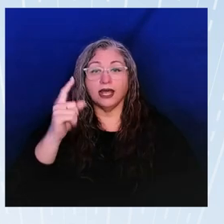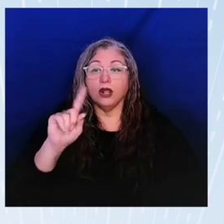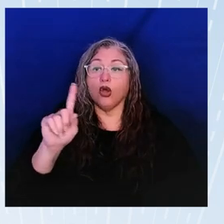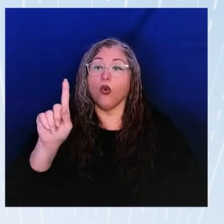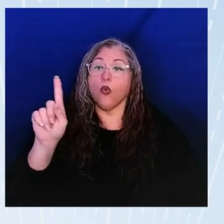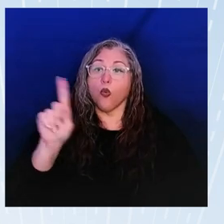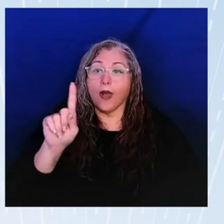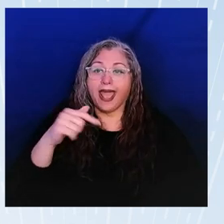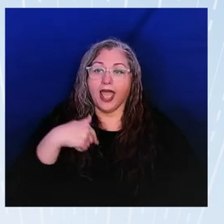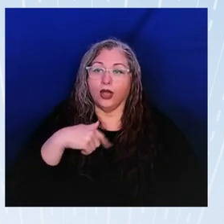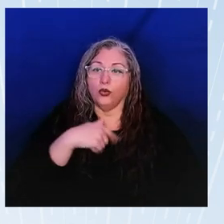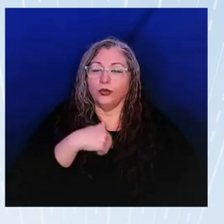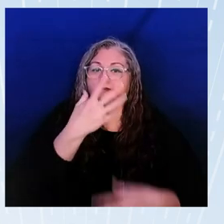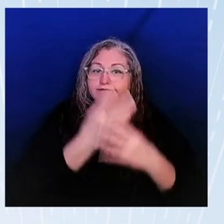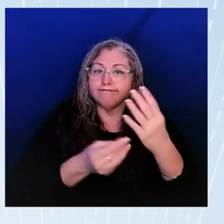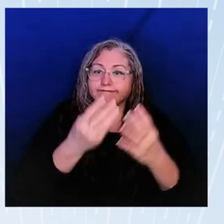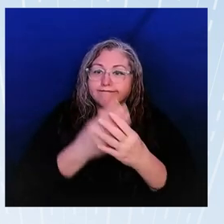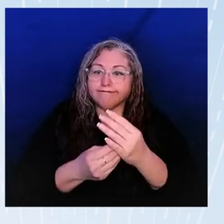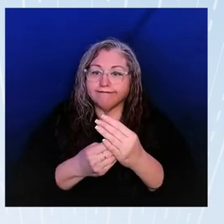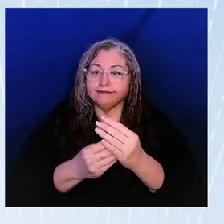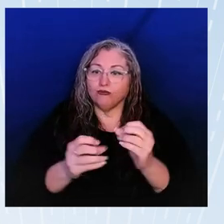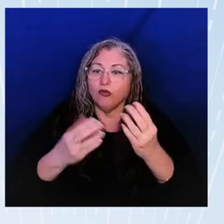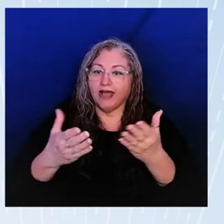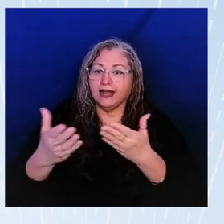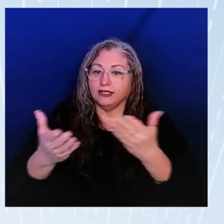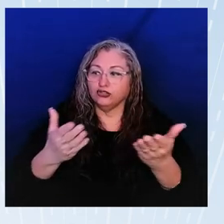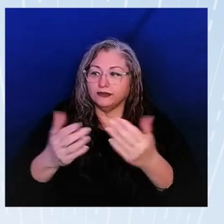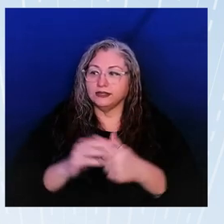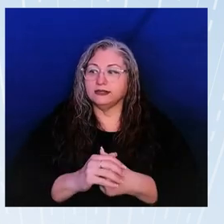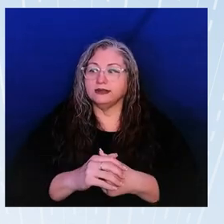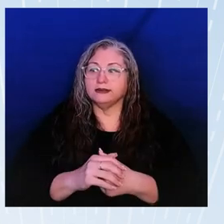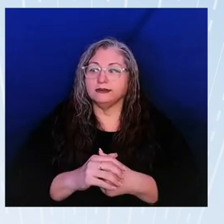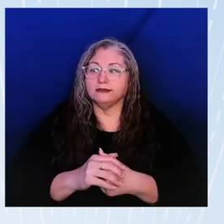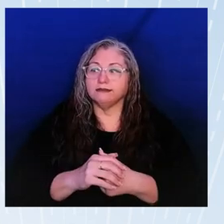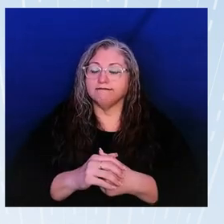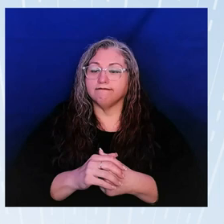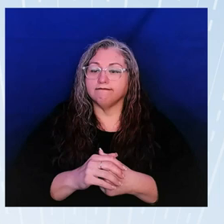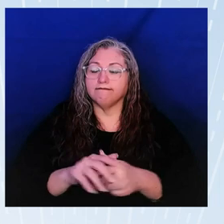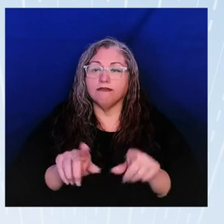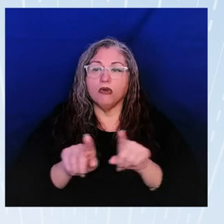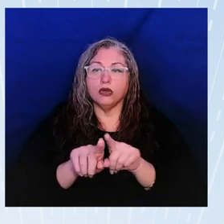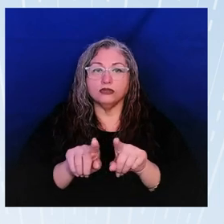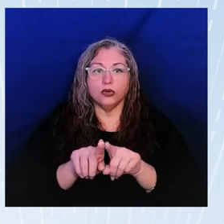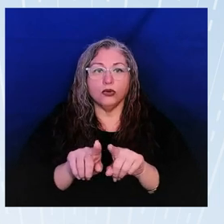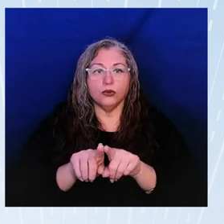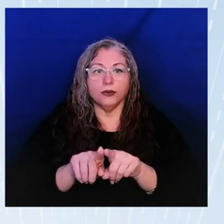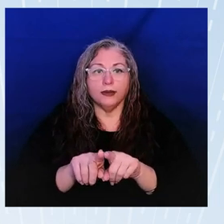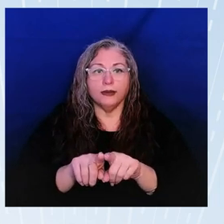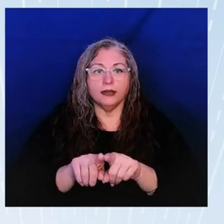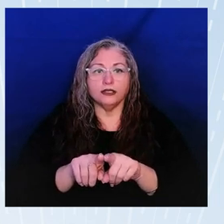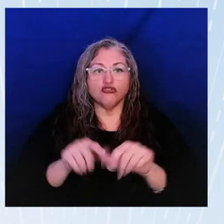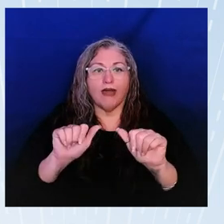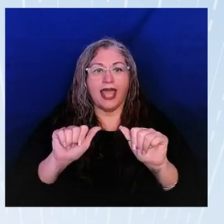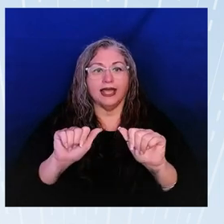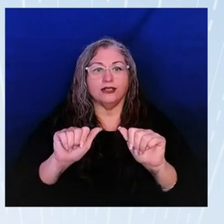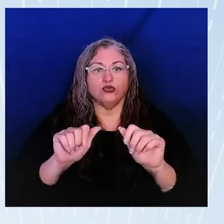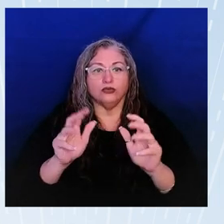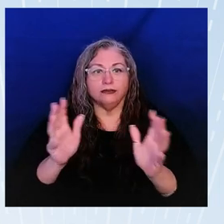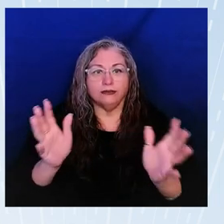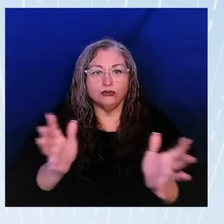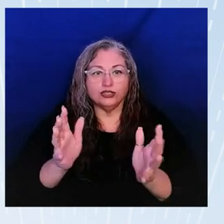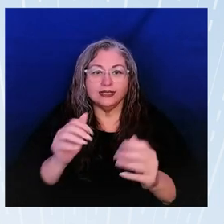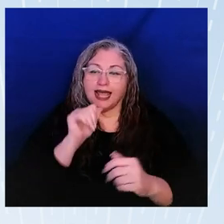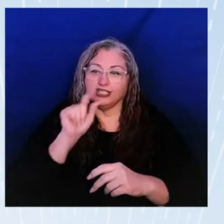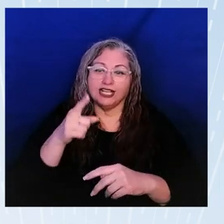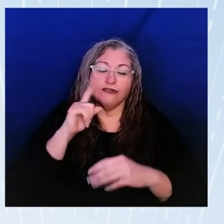aren't providing those services, and then also pushing for not just the